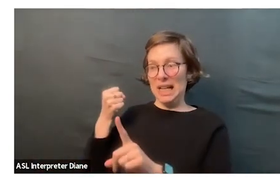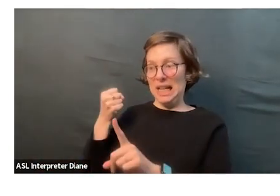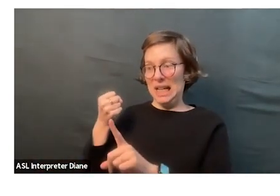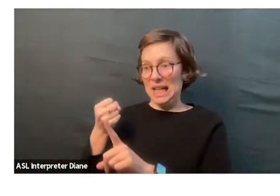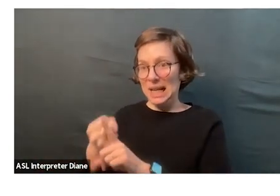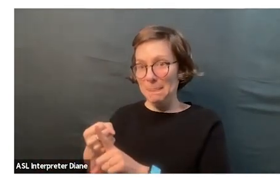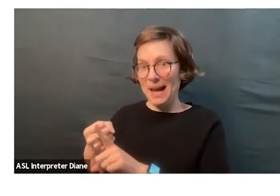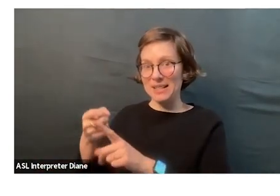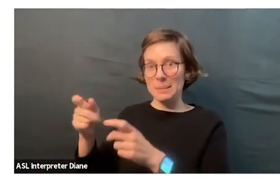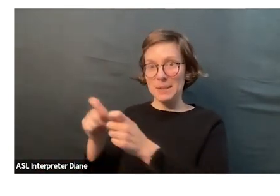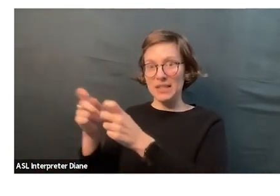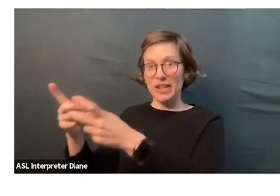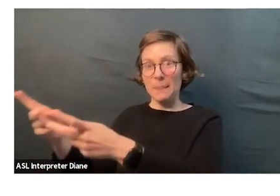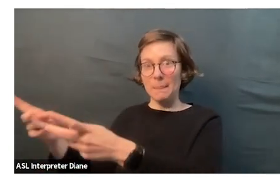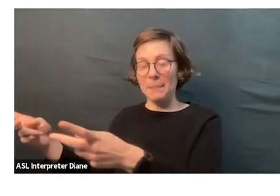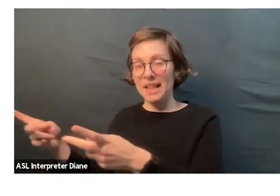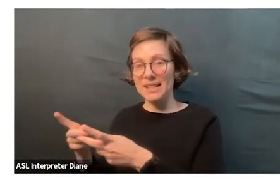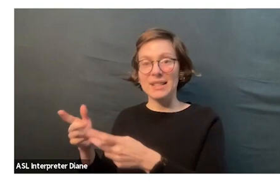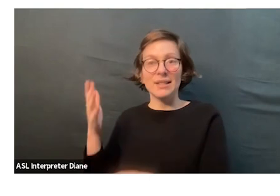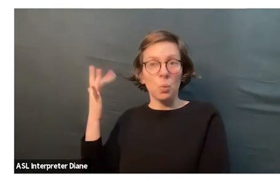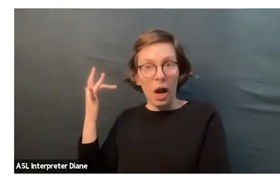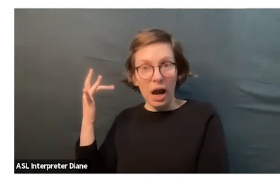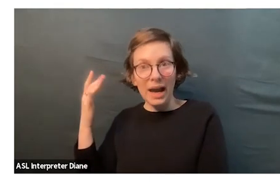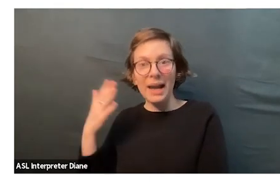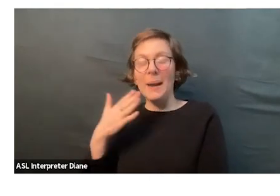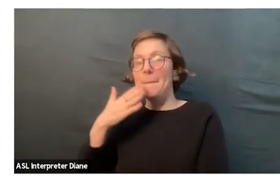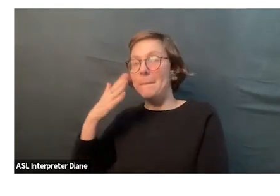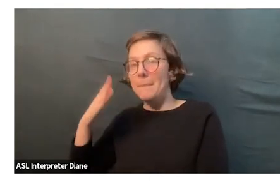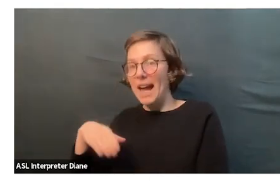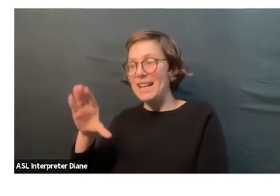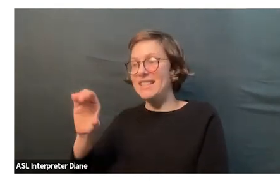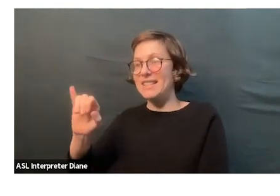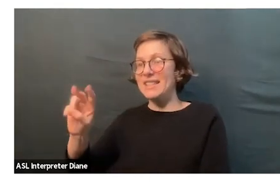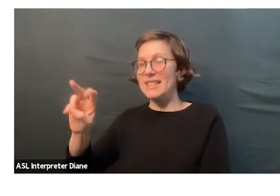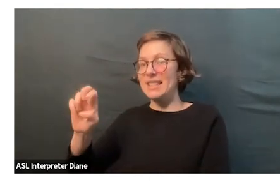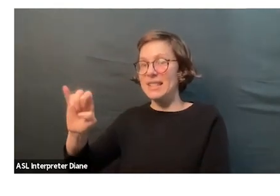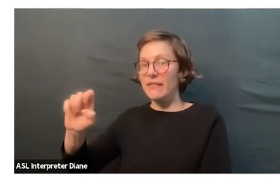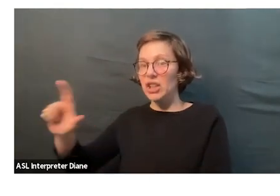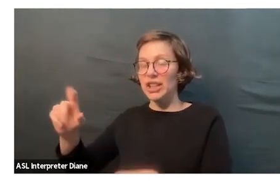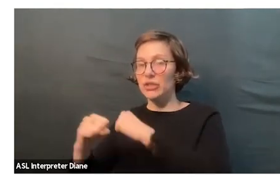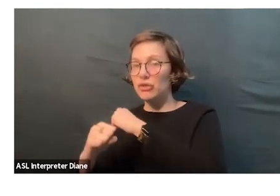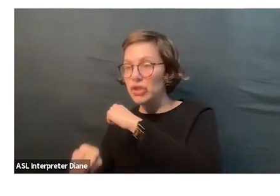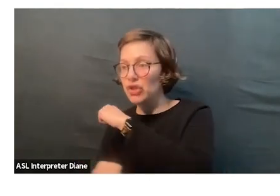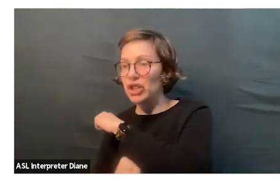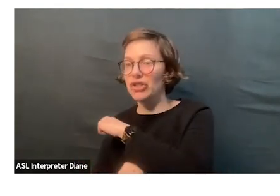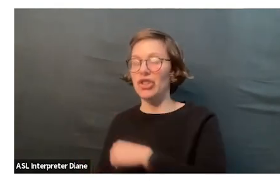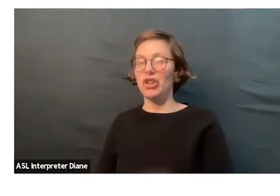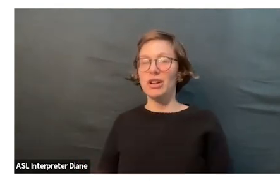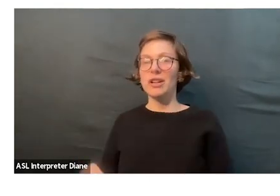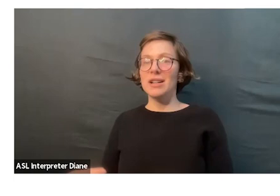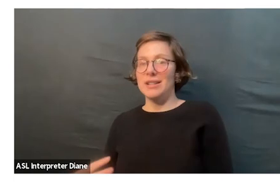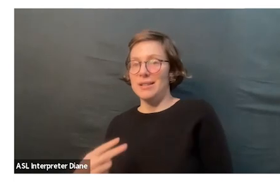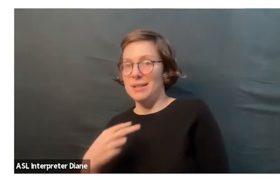we know for sure now in Turkey, it's become evident, for instance, that a lot of the buildings that fell during the earthquake are due to bad building